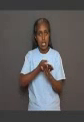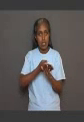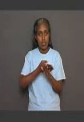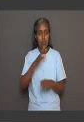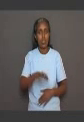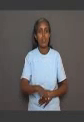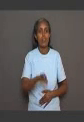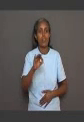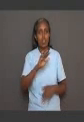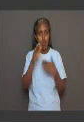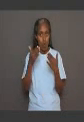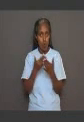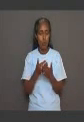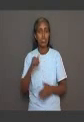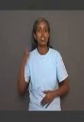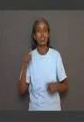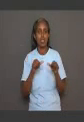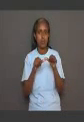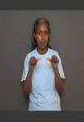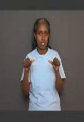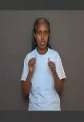can find all the other measures.